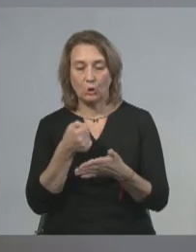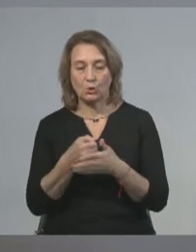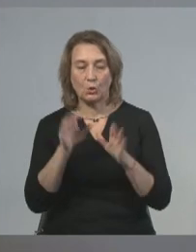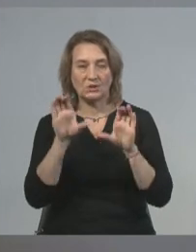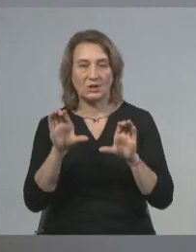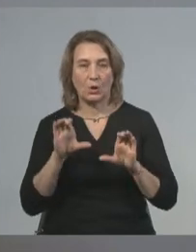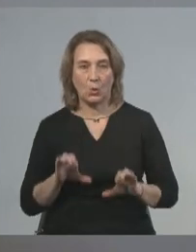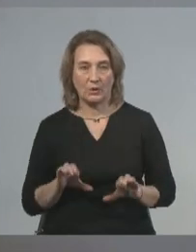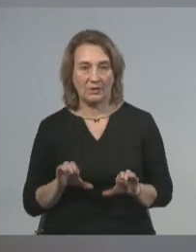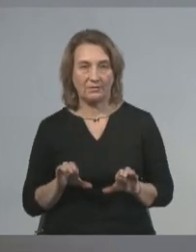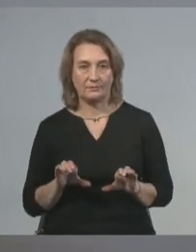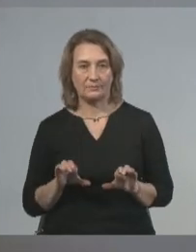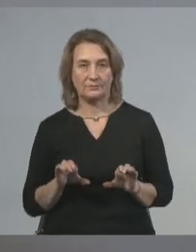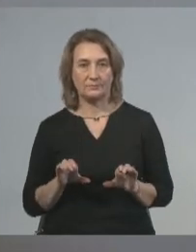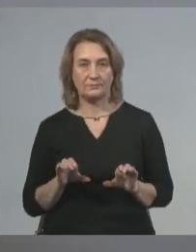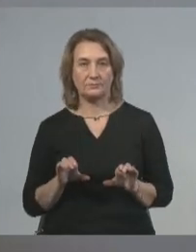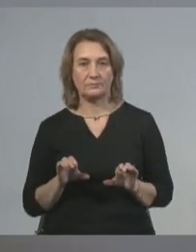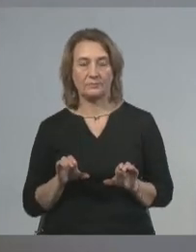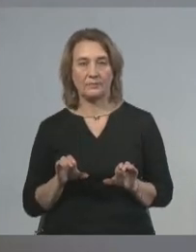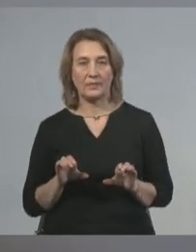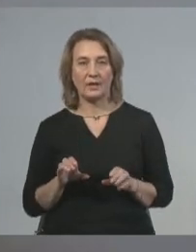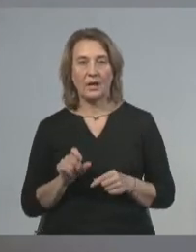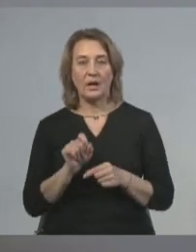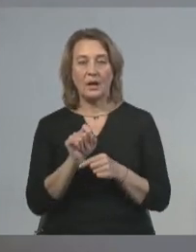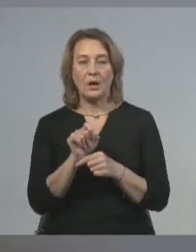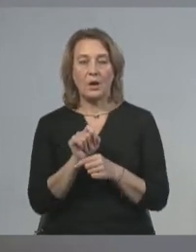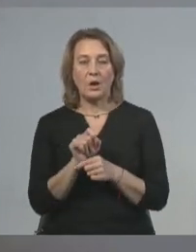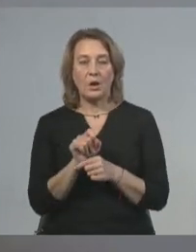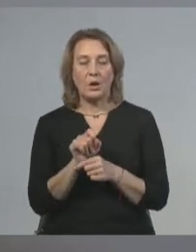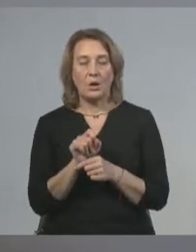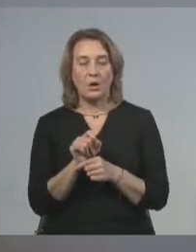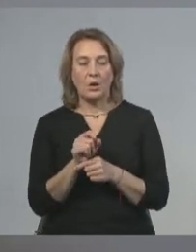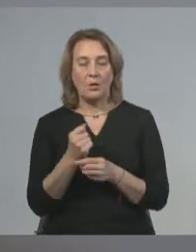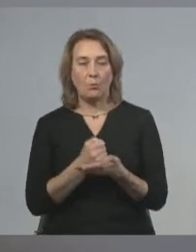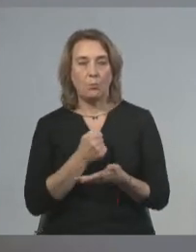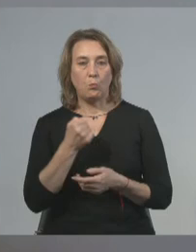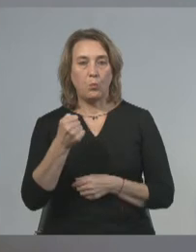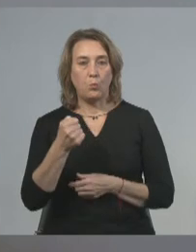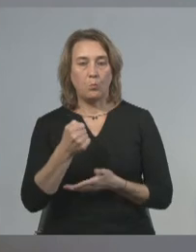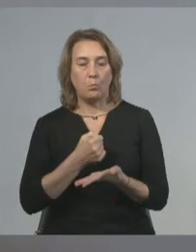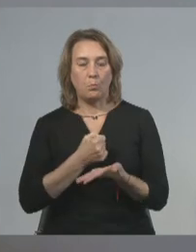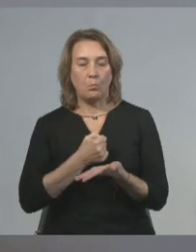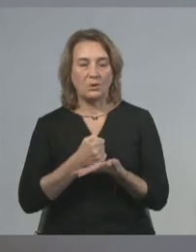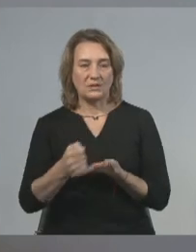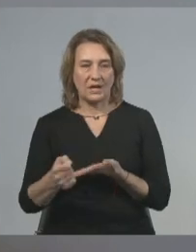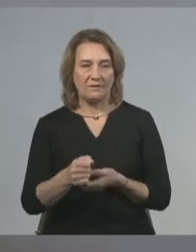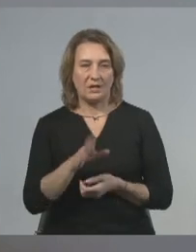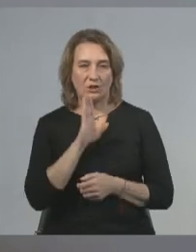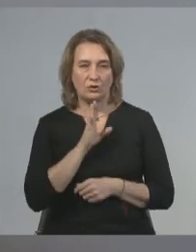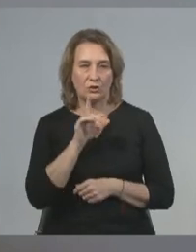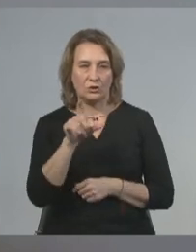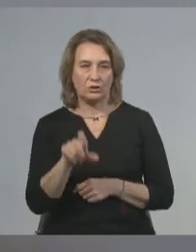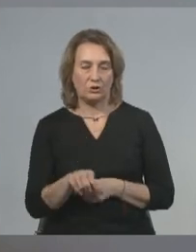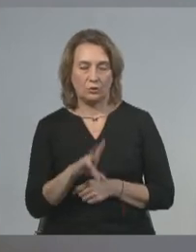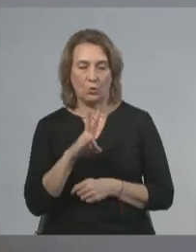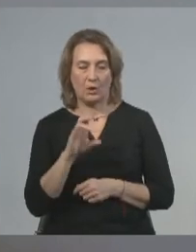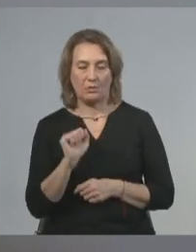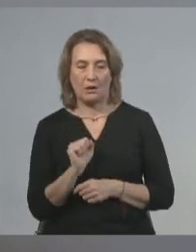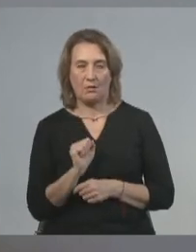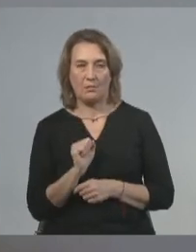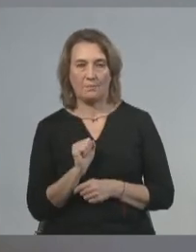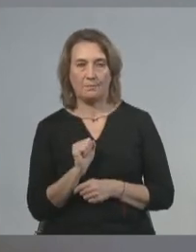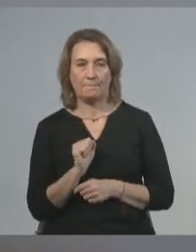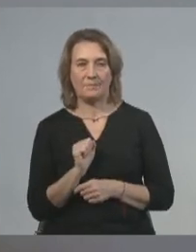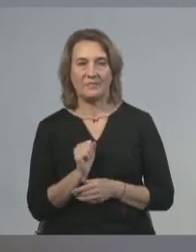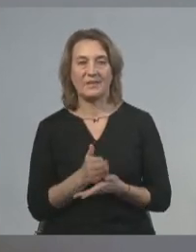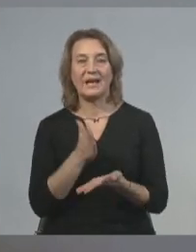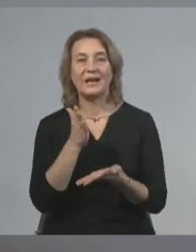fifth place or further on but uh you can't find a woman who is who